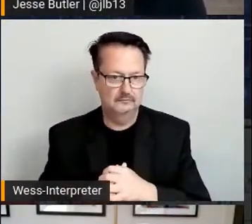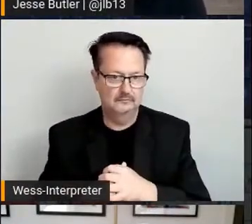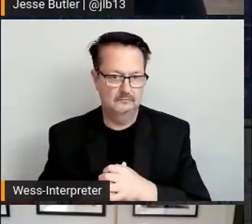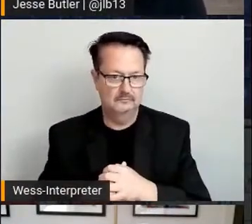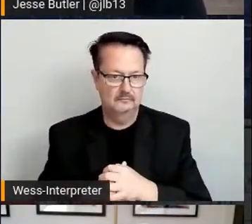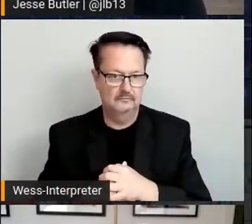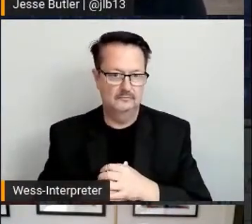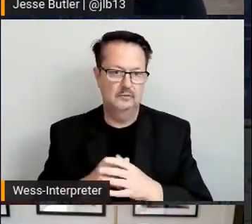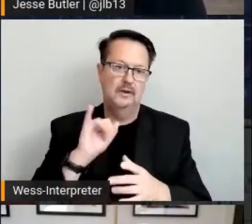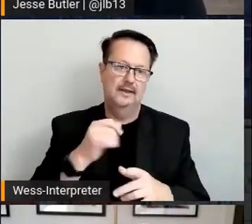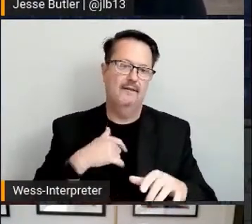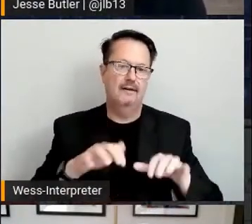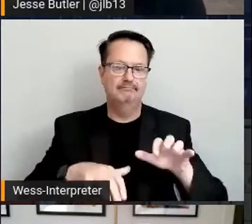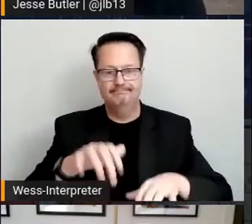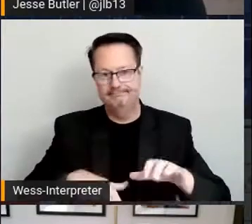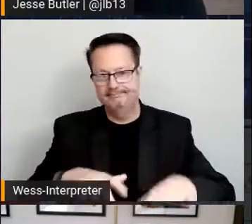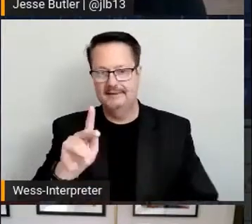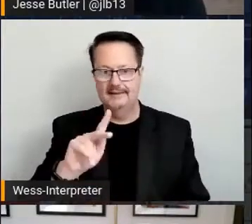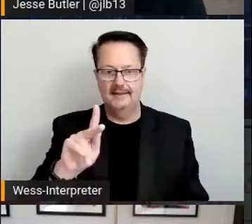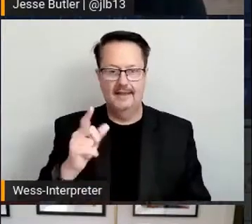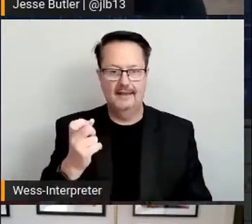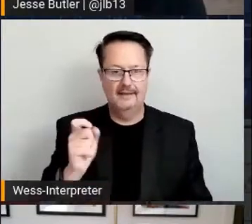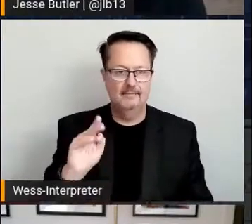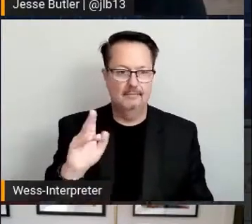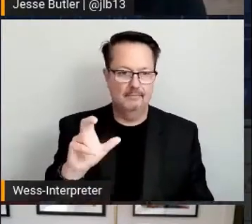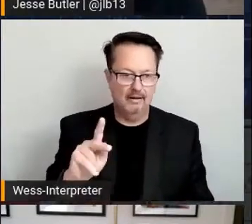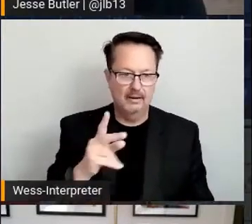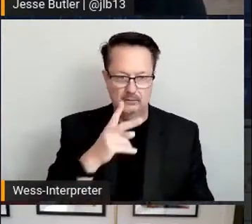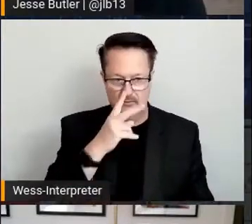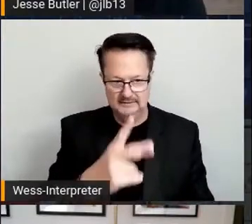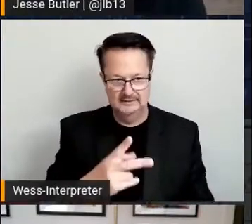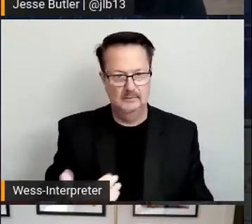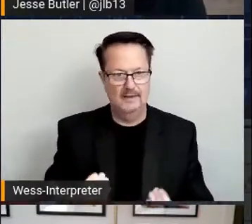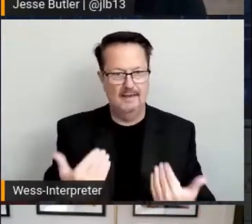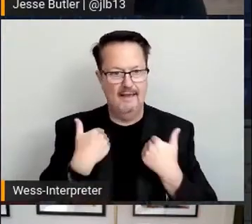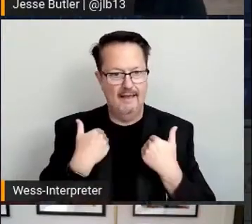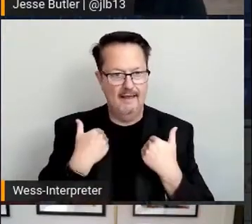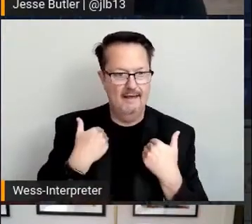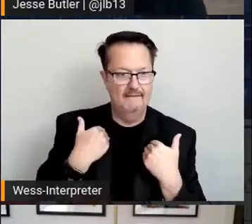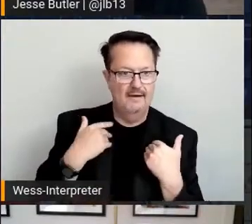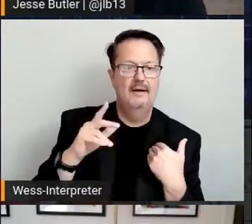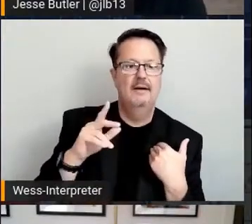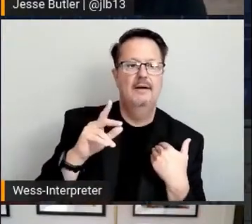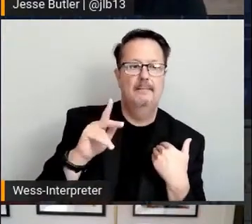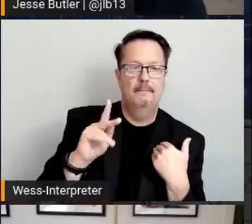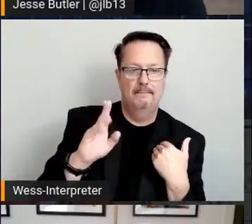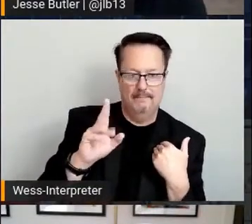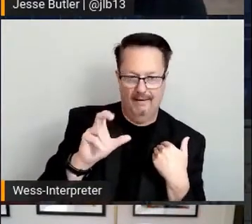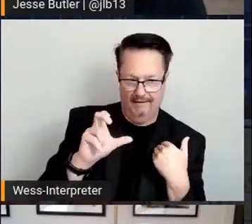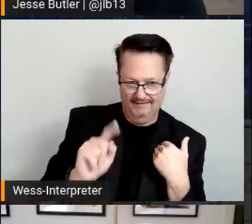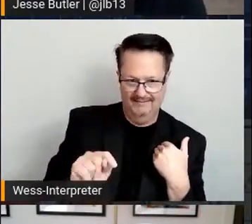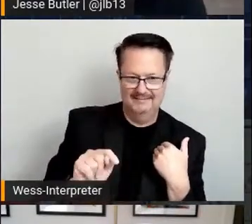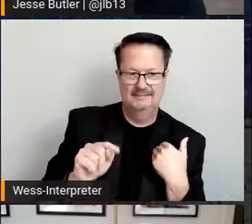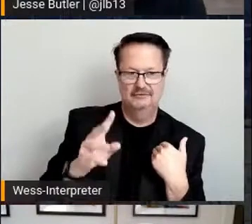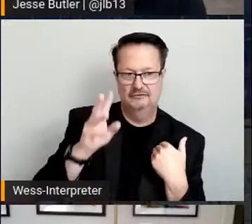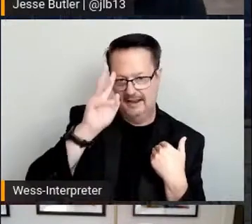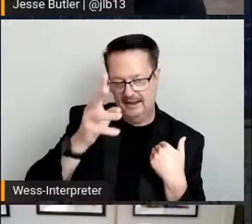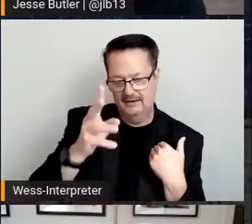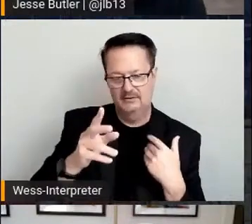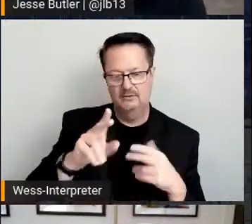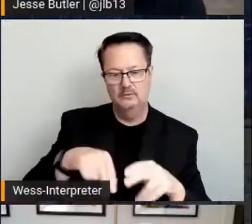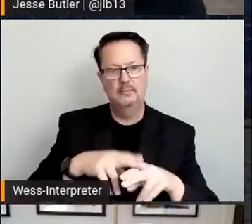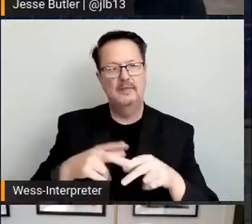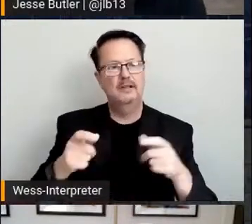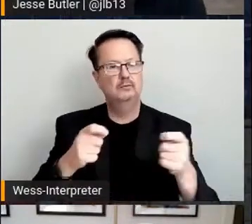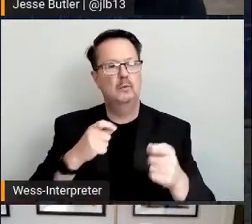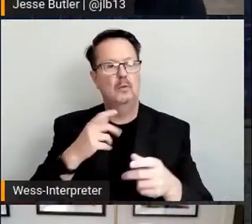So if I do get bucket, like get pods, we're going to see that we have a bucket that got created. Normally, there's a controller that will catch the event